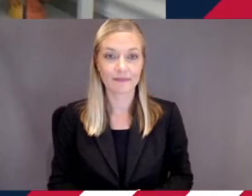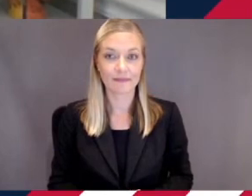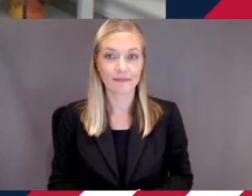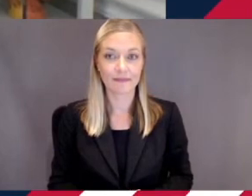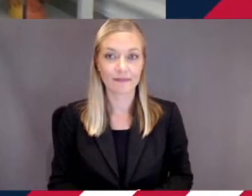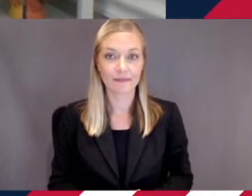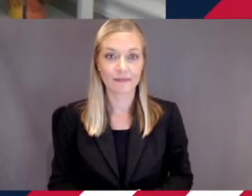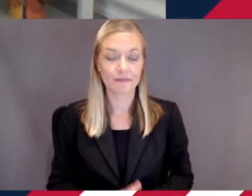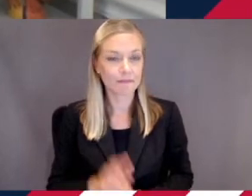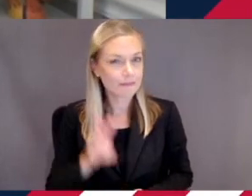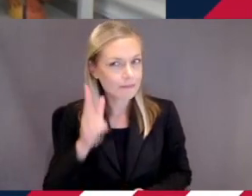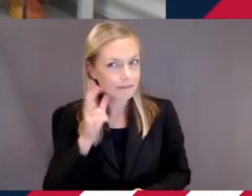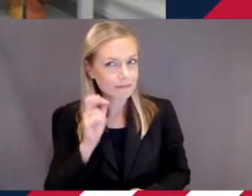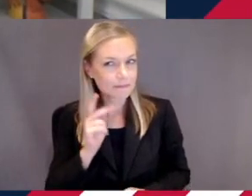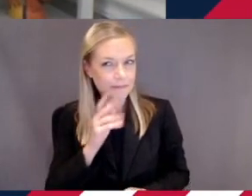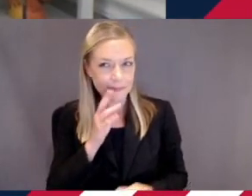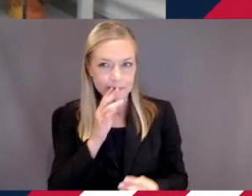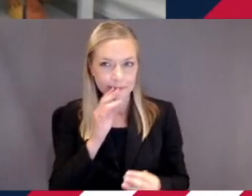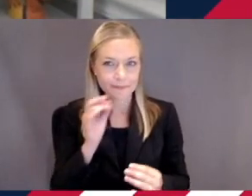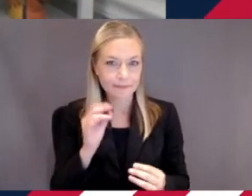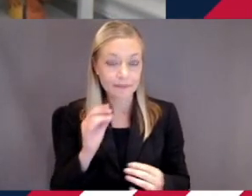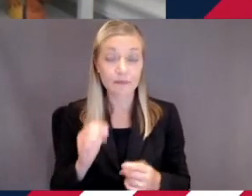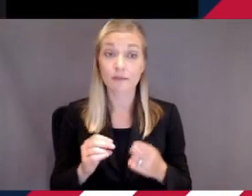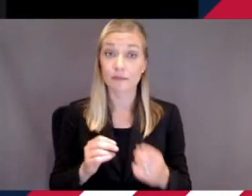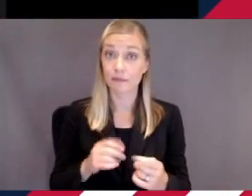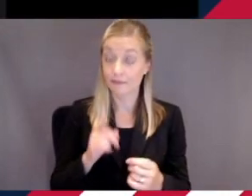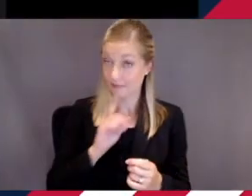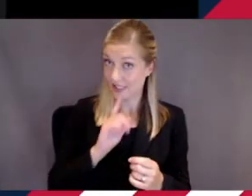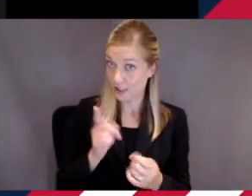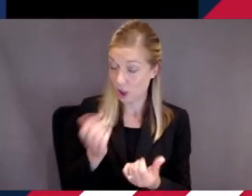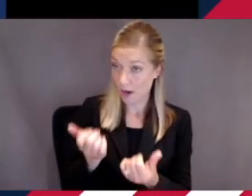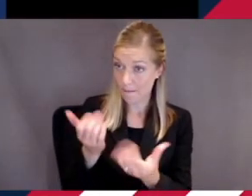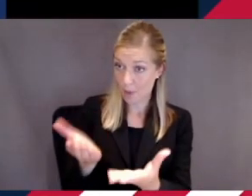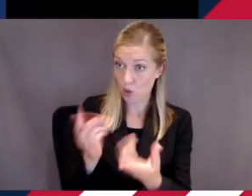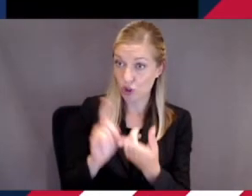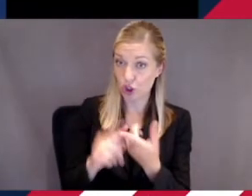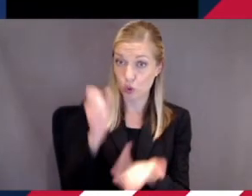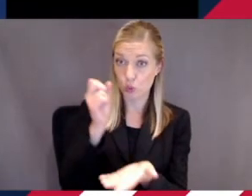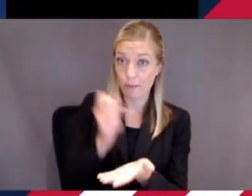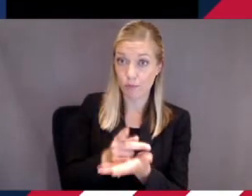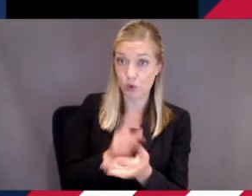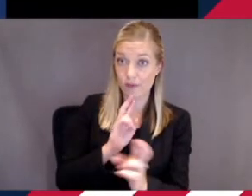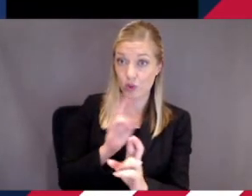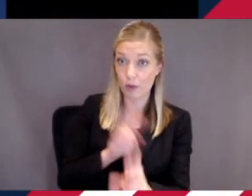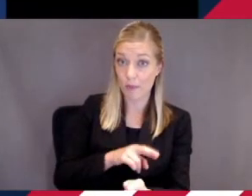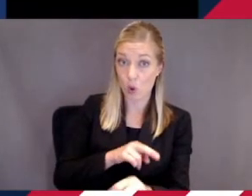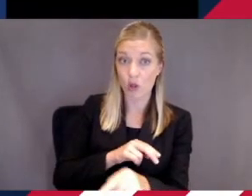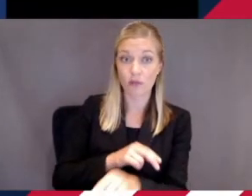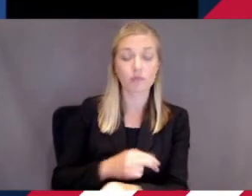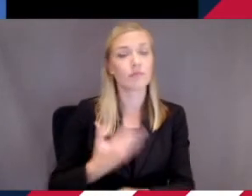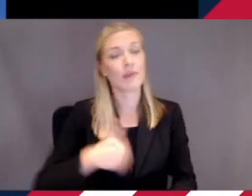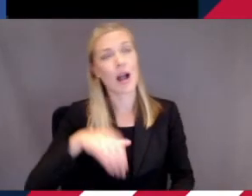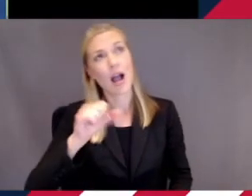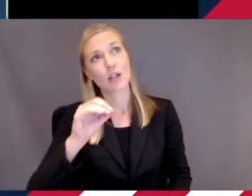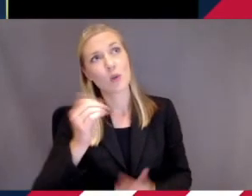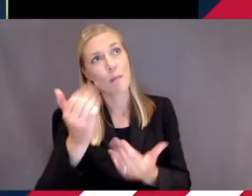Is there a motion to approve the report of this committee? I so motion. I second.